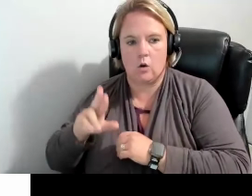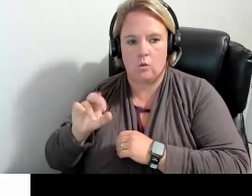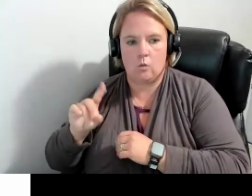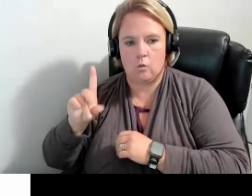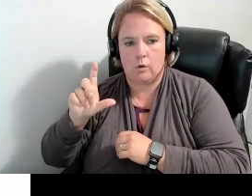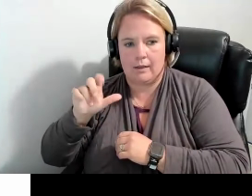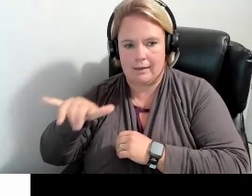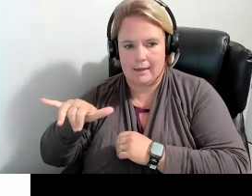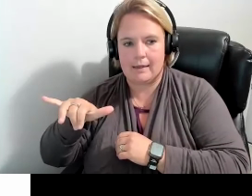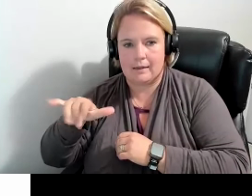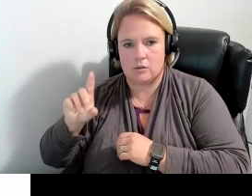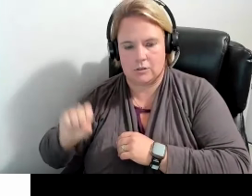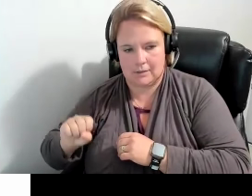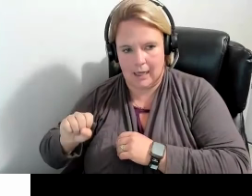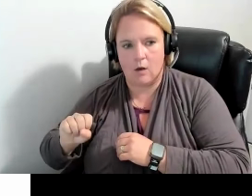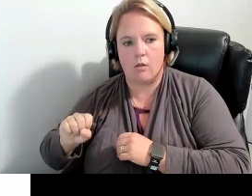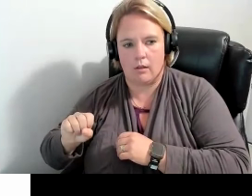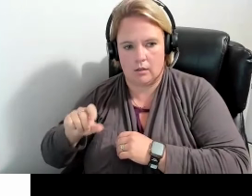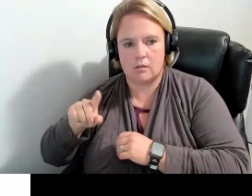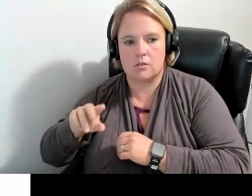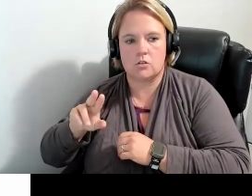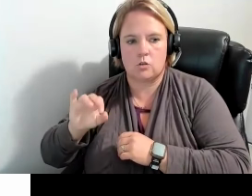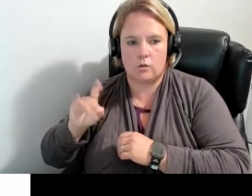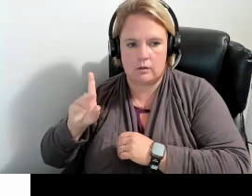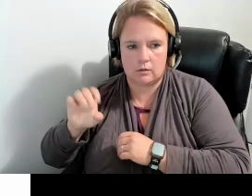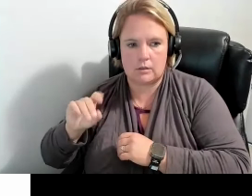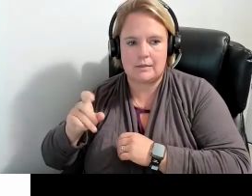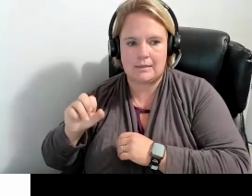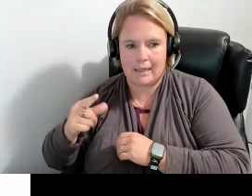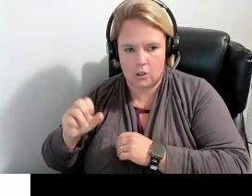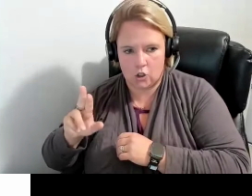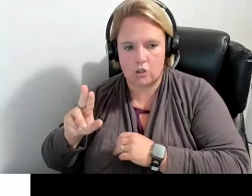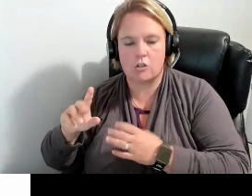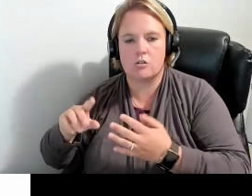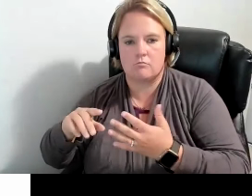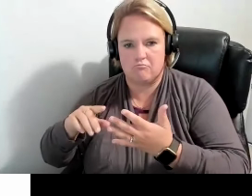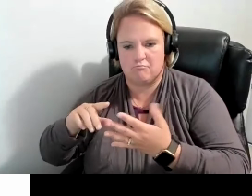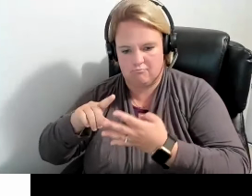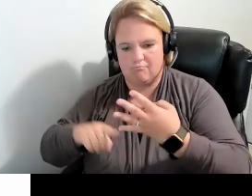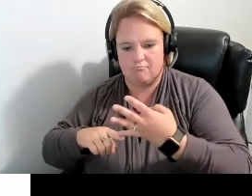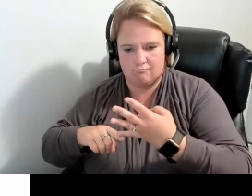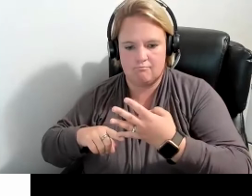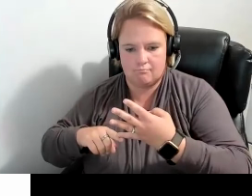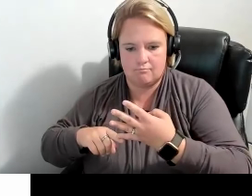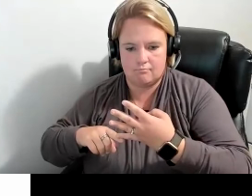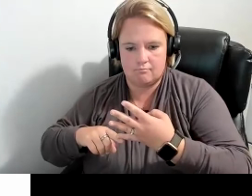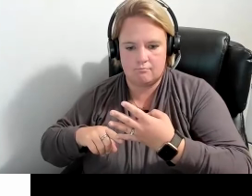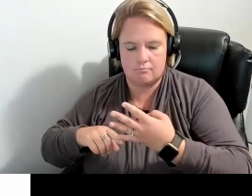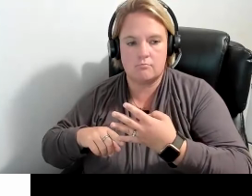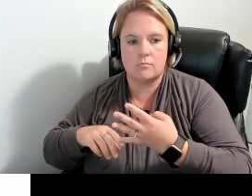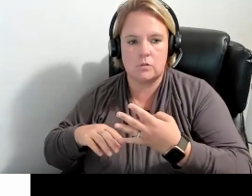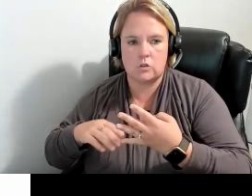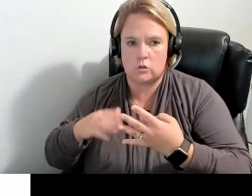south region, so Dinuba, Kings Canyon, Parlier, Sanger. And the really great thing about this and the way